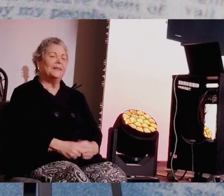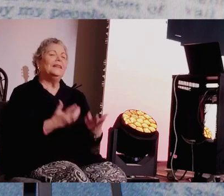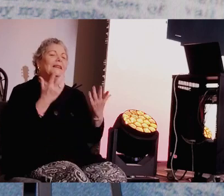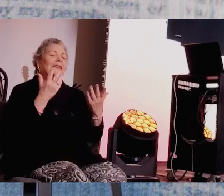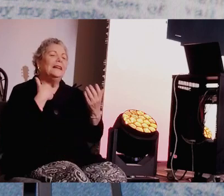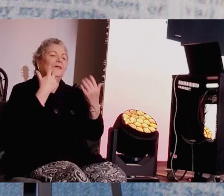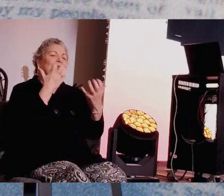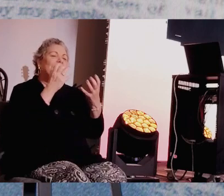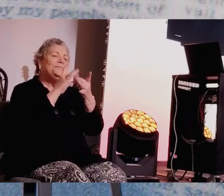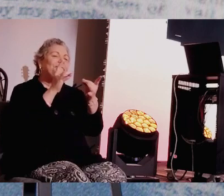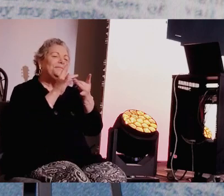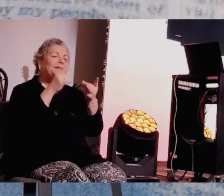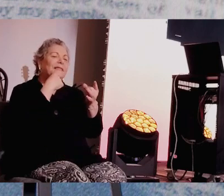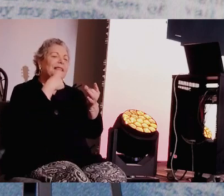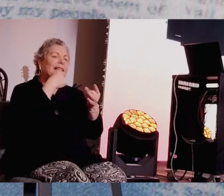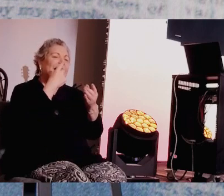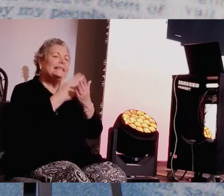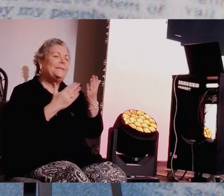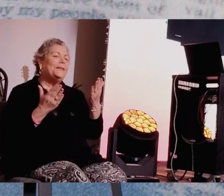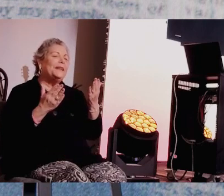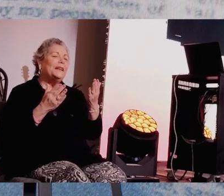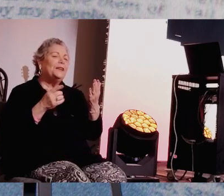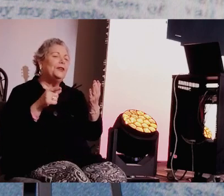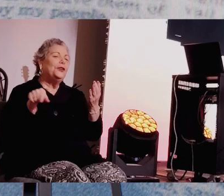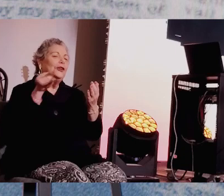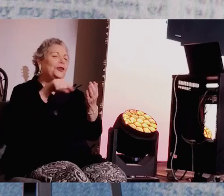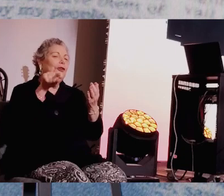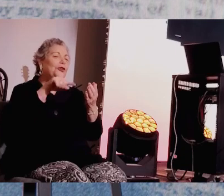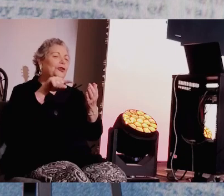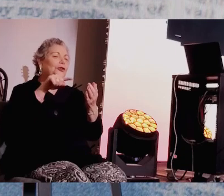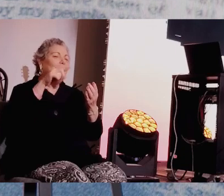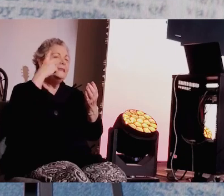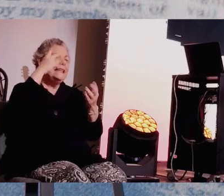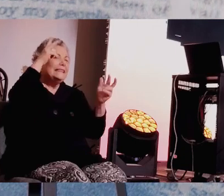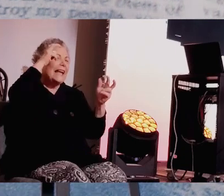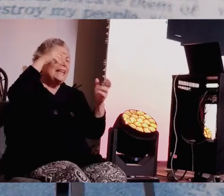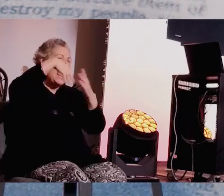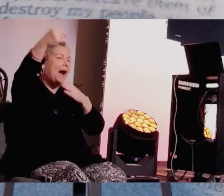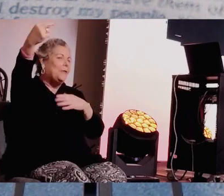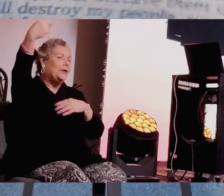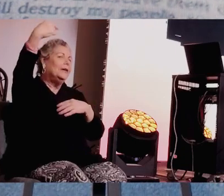Can I just tell you something? You're thinking from an outward view right now as I preach this.